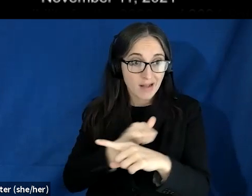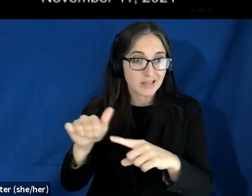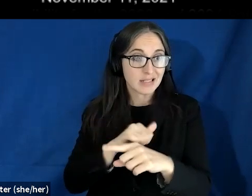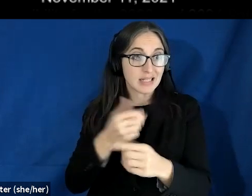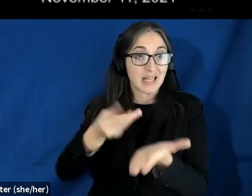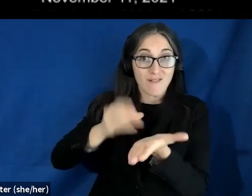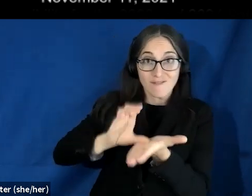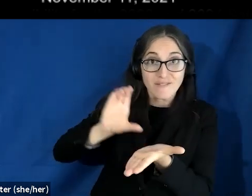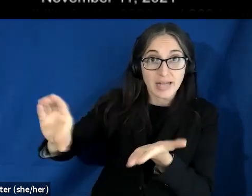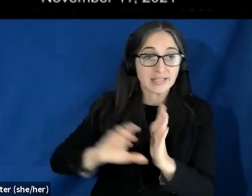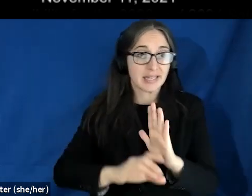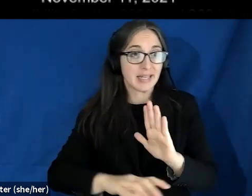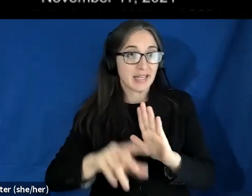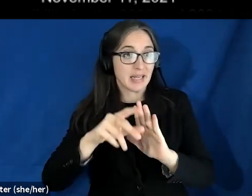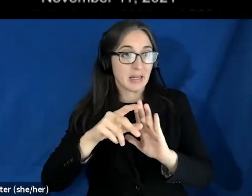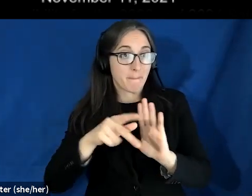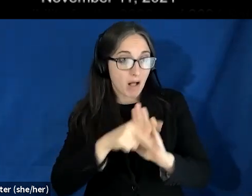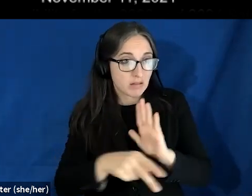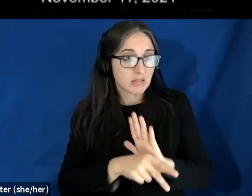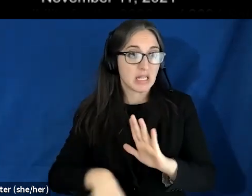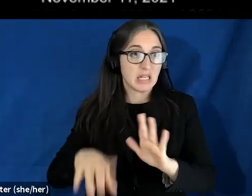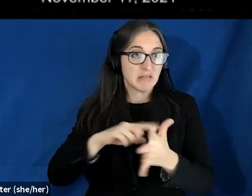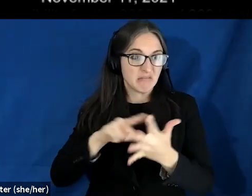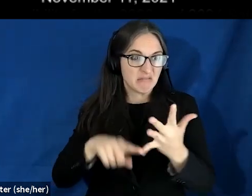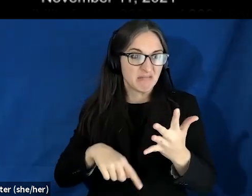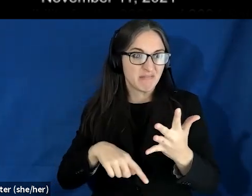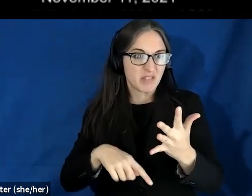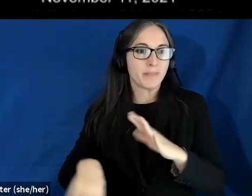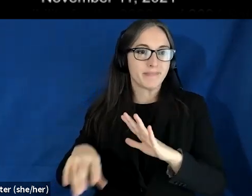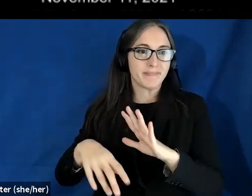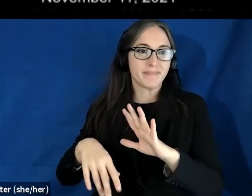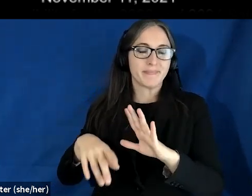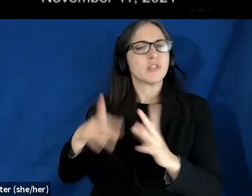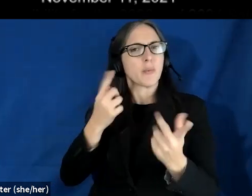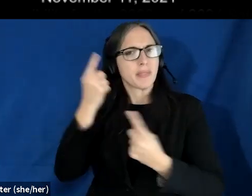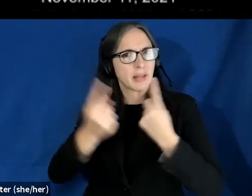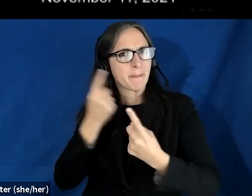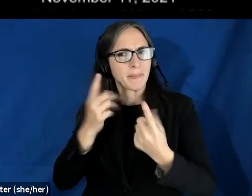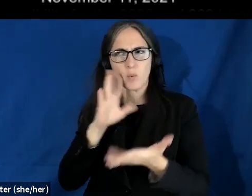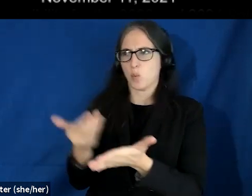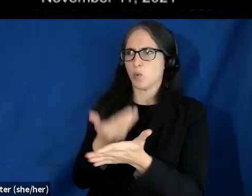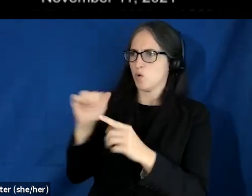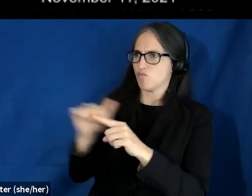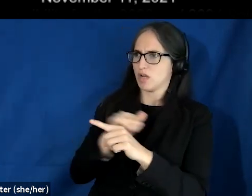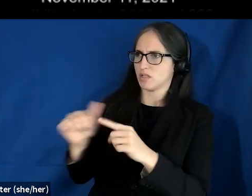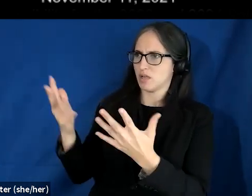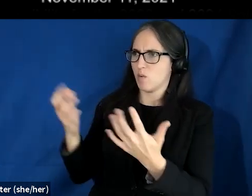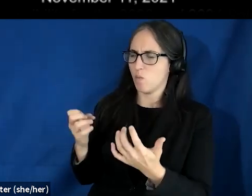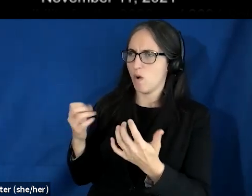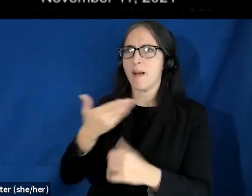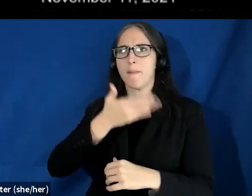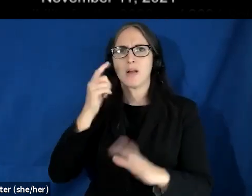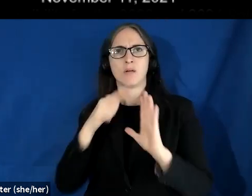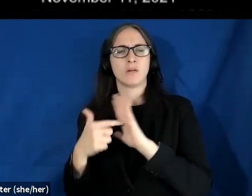procedures, training, support on our campus in the case of the UW. But then you think, well, what new practices do we want that better reflect this